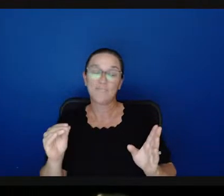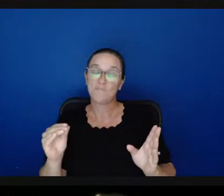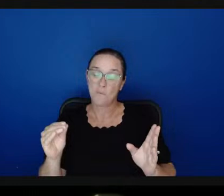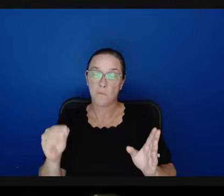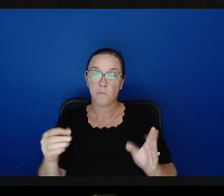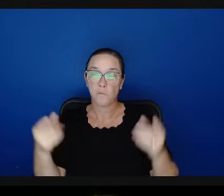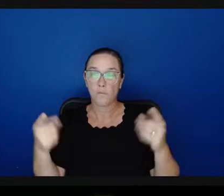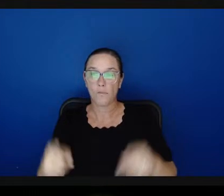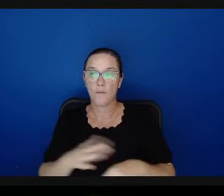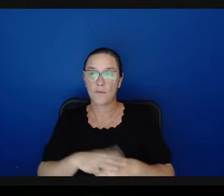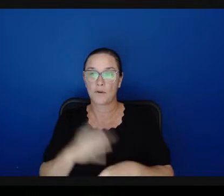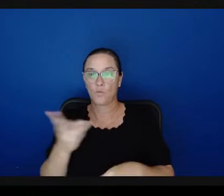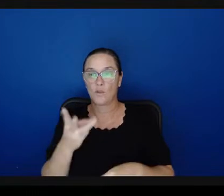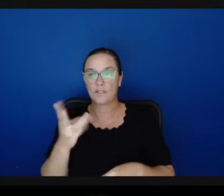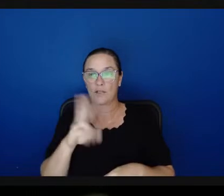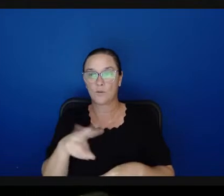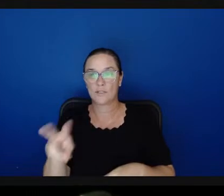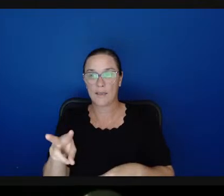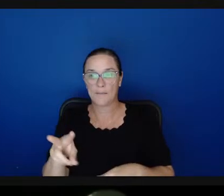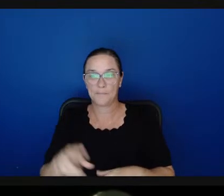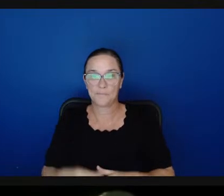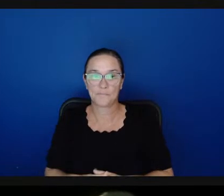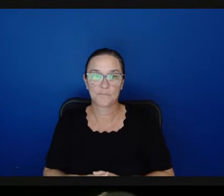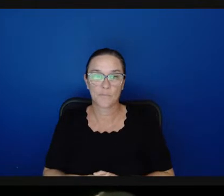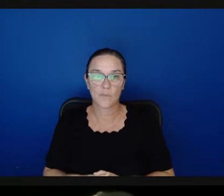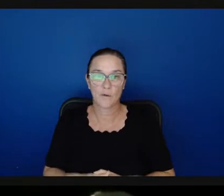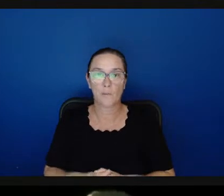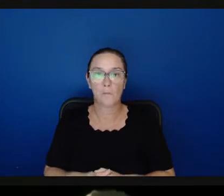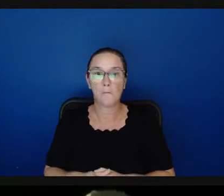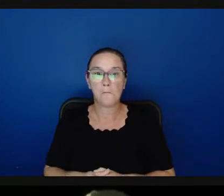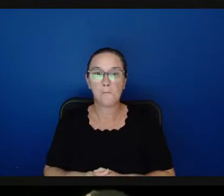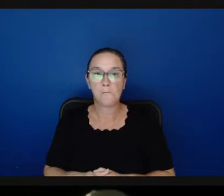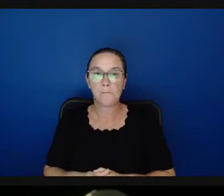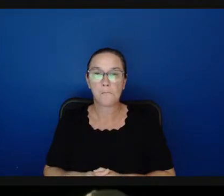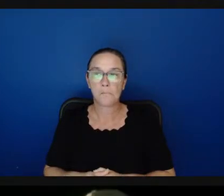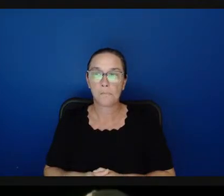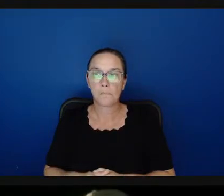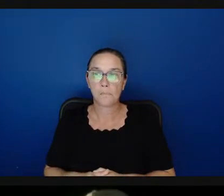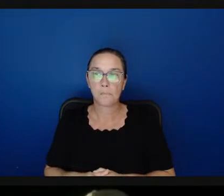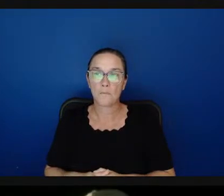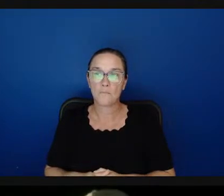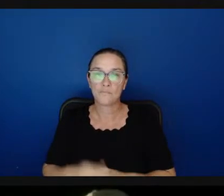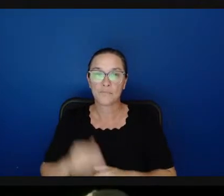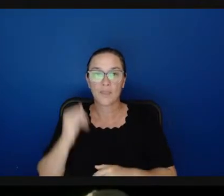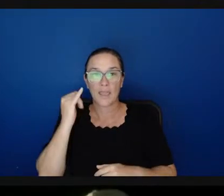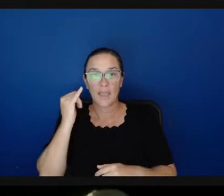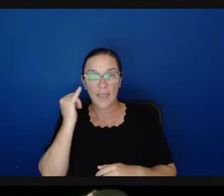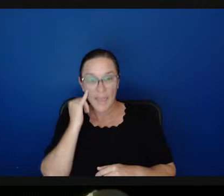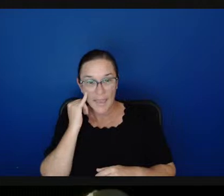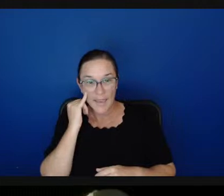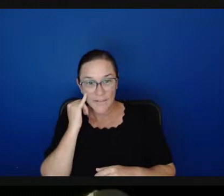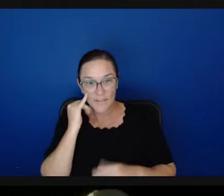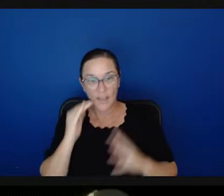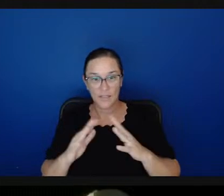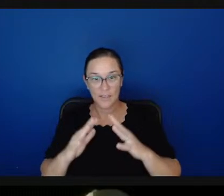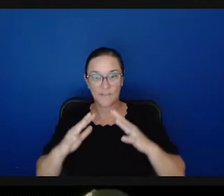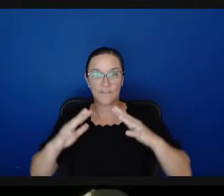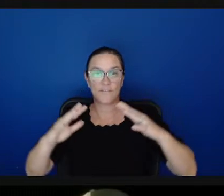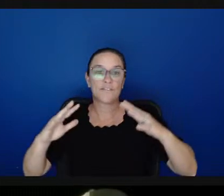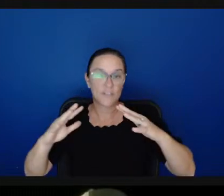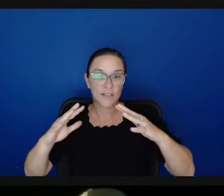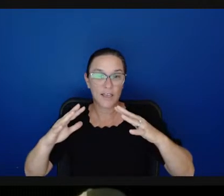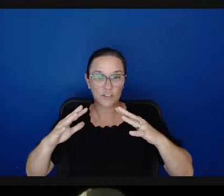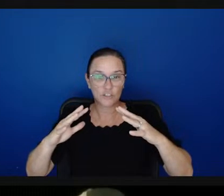Wednesday the 22nd. So that was right on, right? They note if the rate of inflation slows, the probable window of